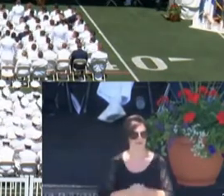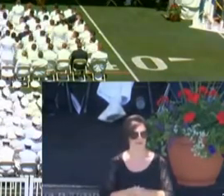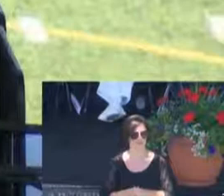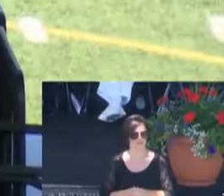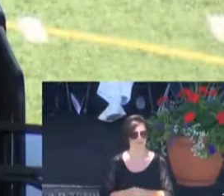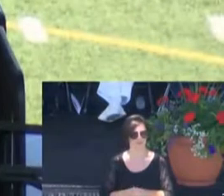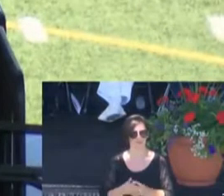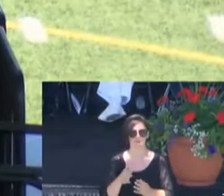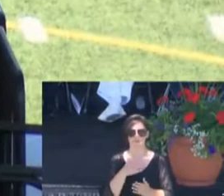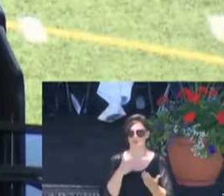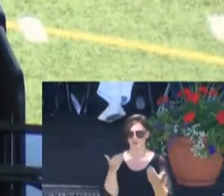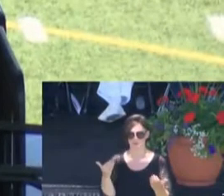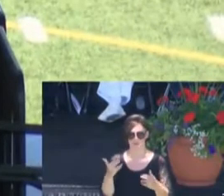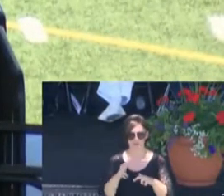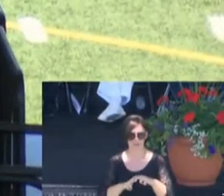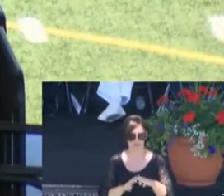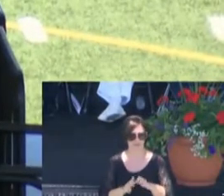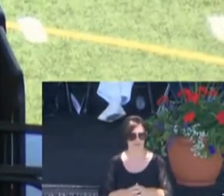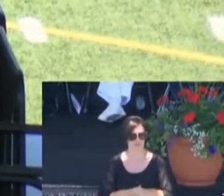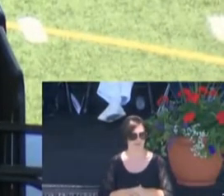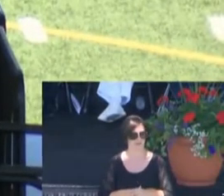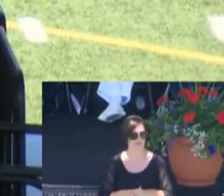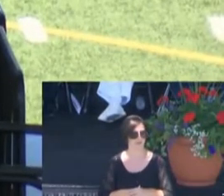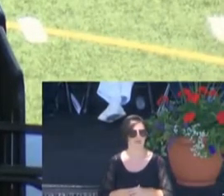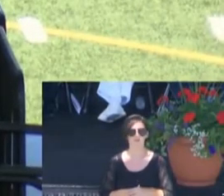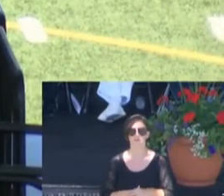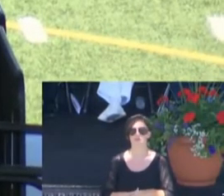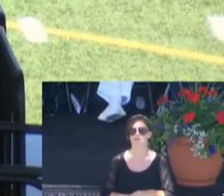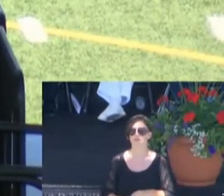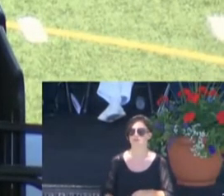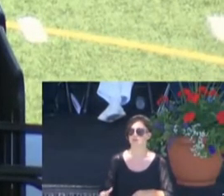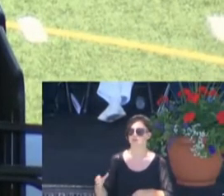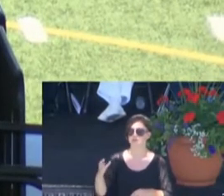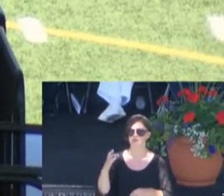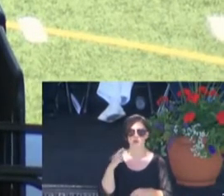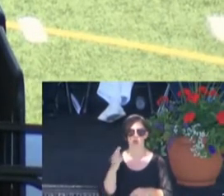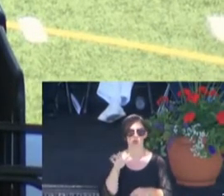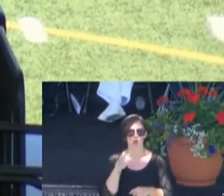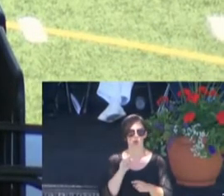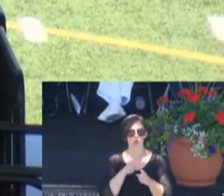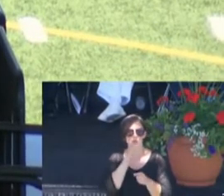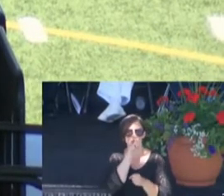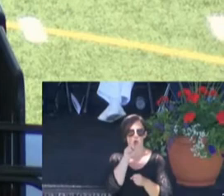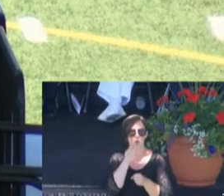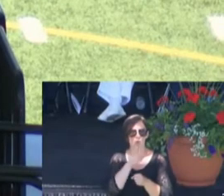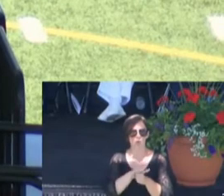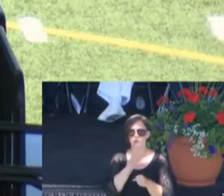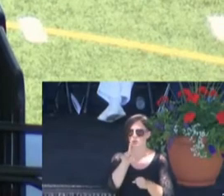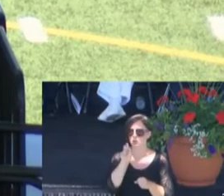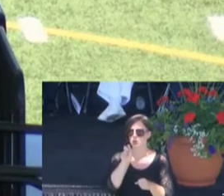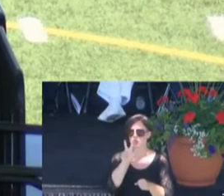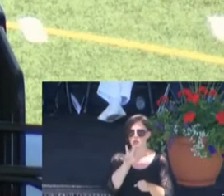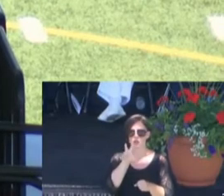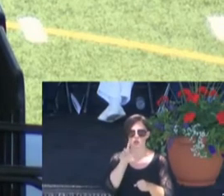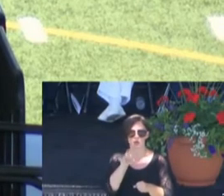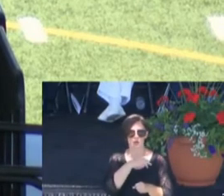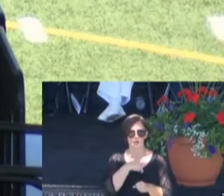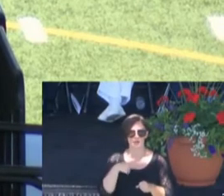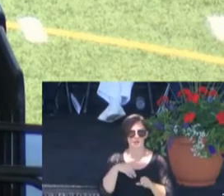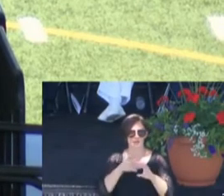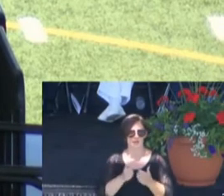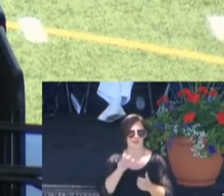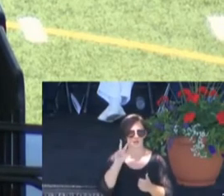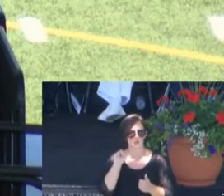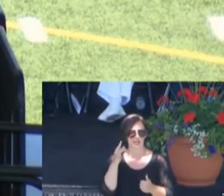Officer candidates, please be seated. Captain Select Hartz will administer the oath of office to 131 members of the class of